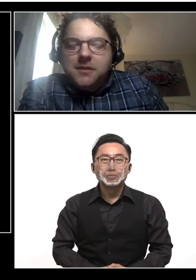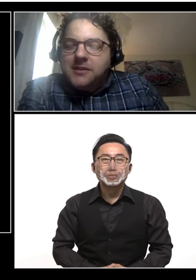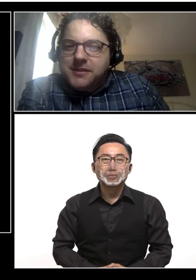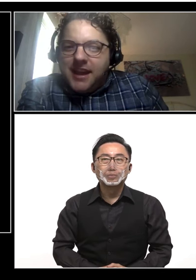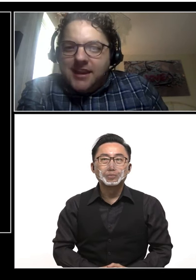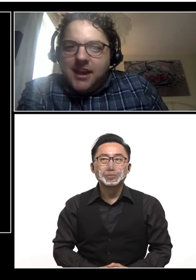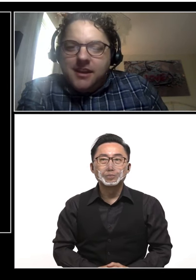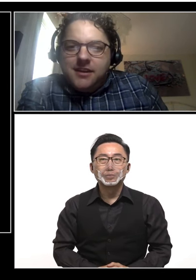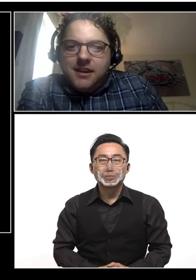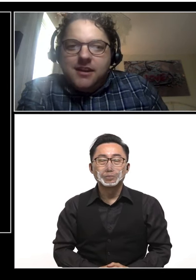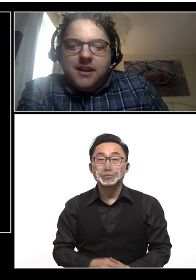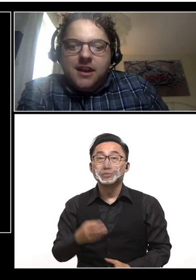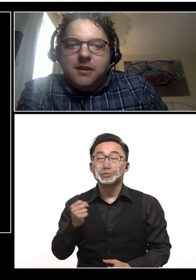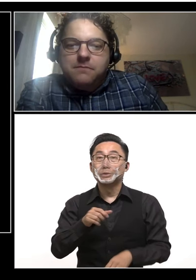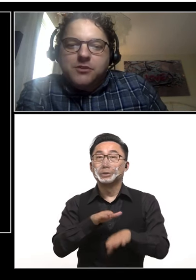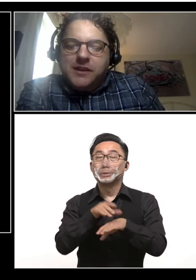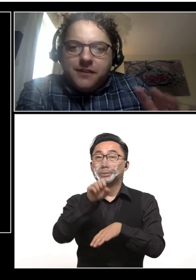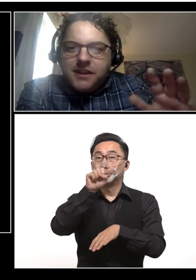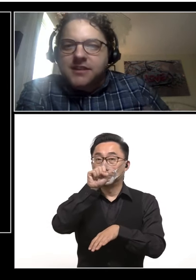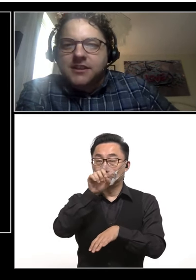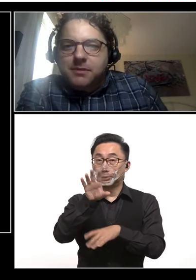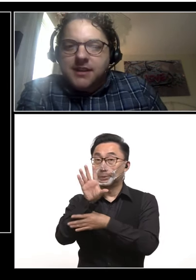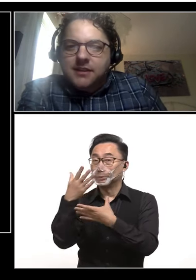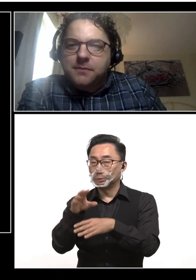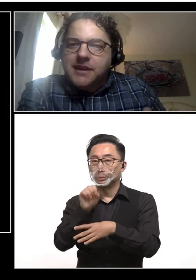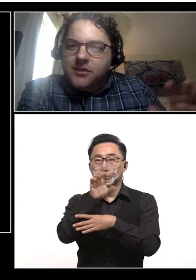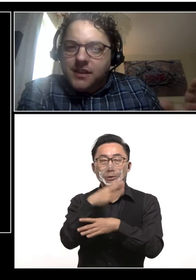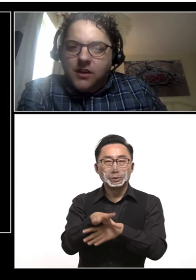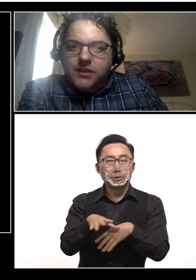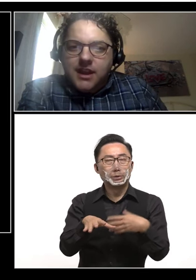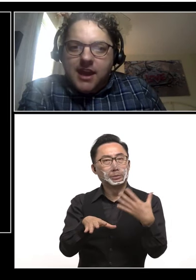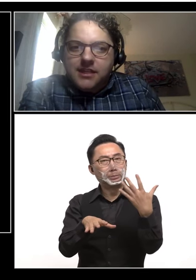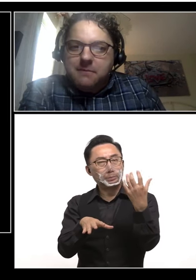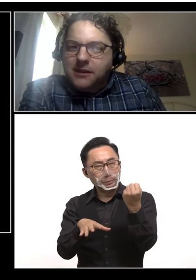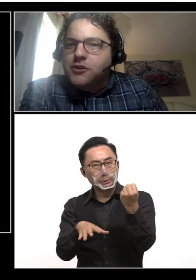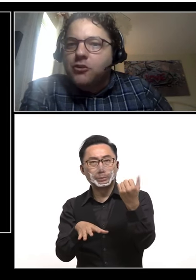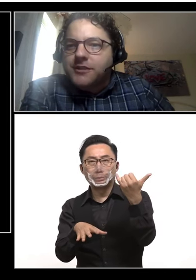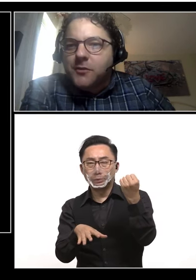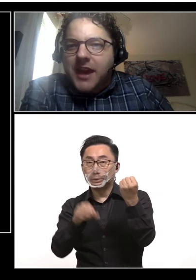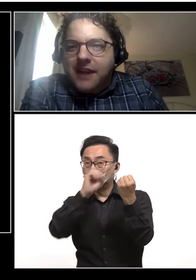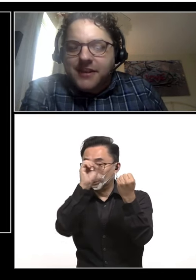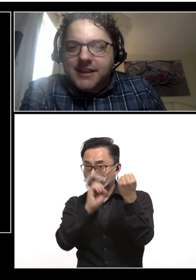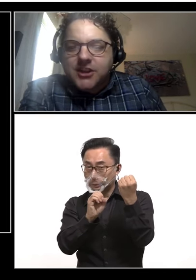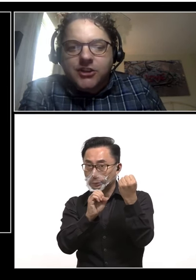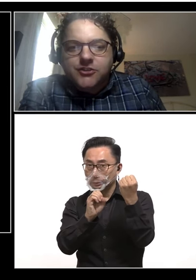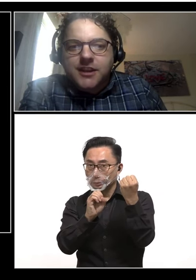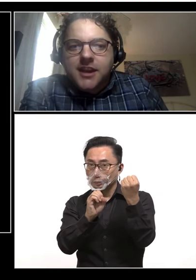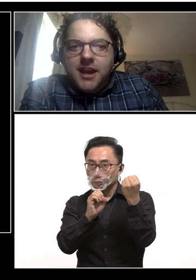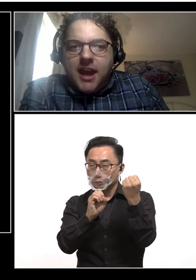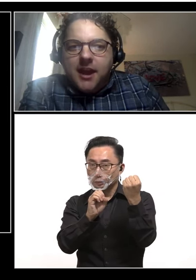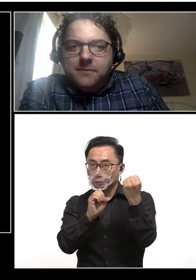So, as we say, between 50 and 60%, depending on the year and the amount of tourists that we have in the